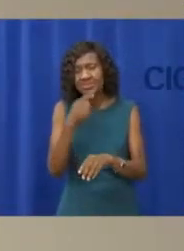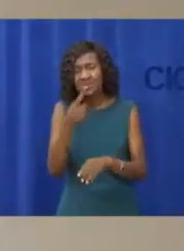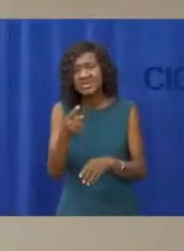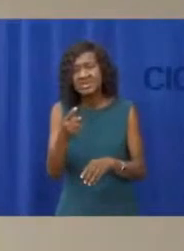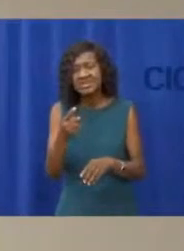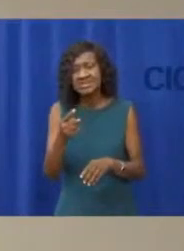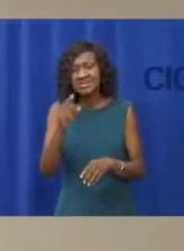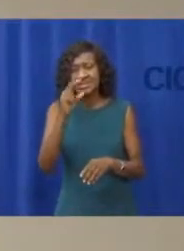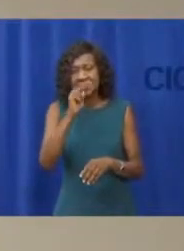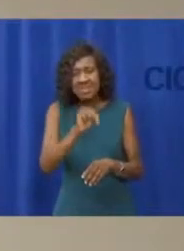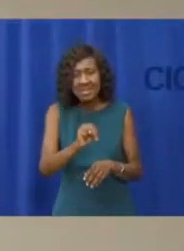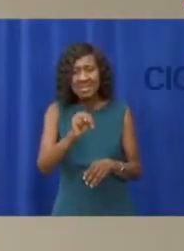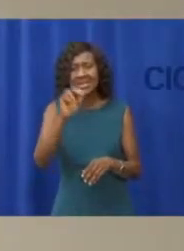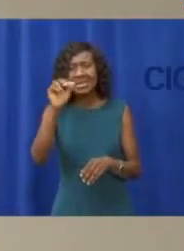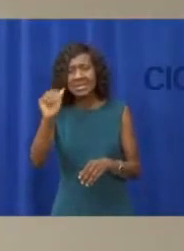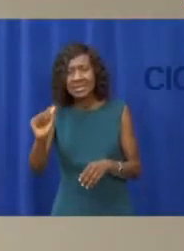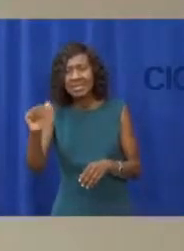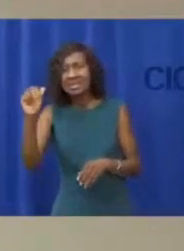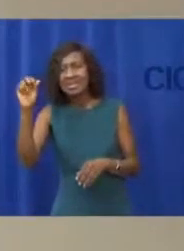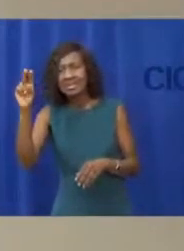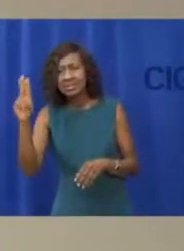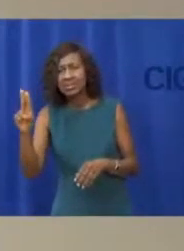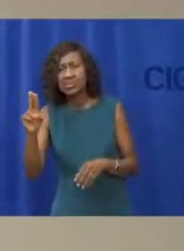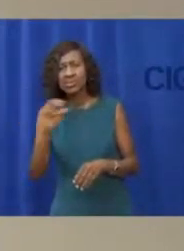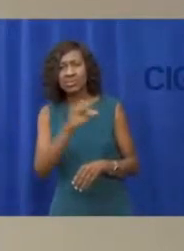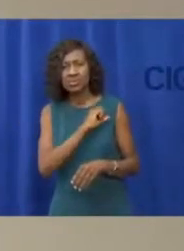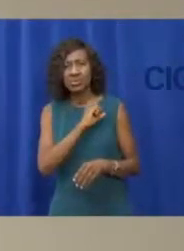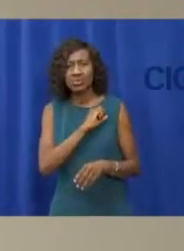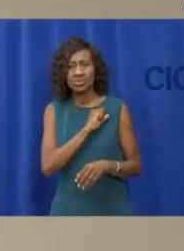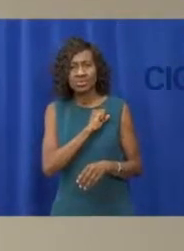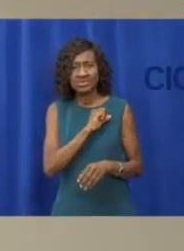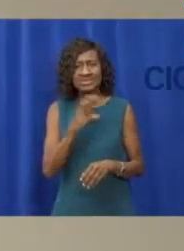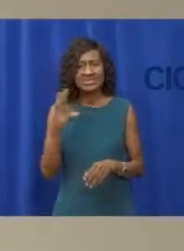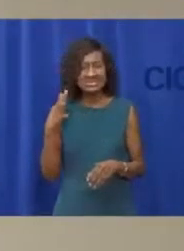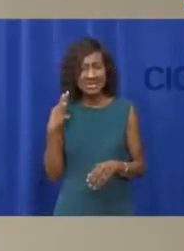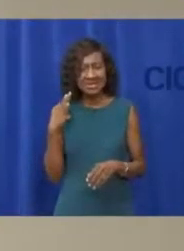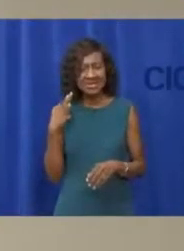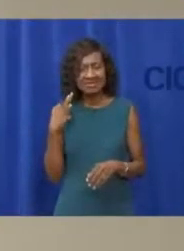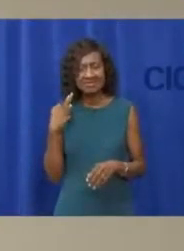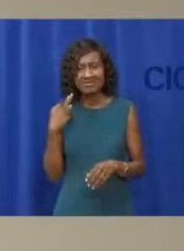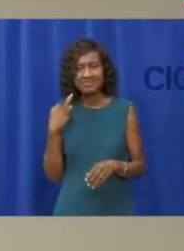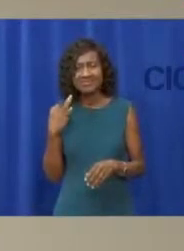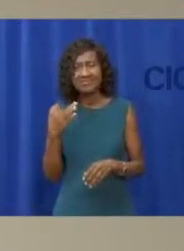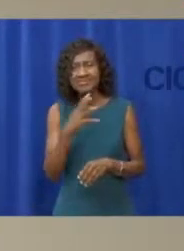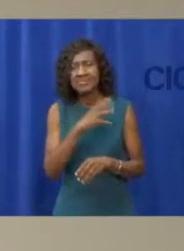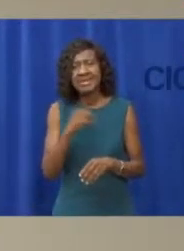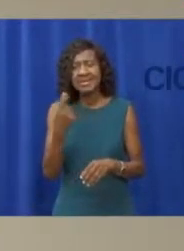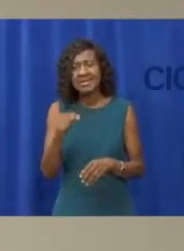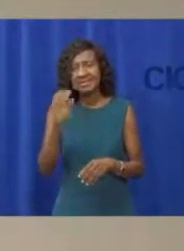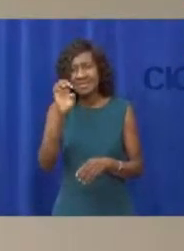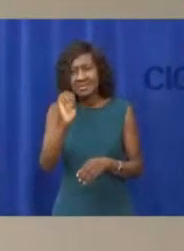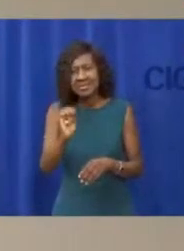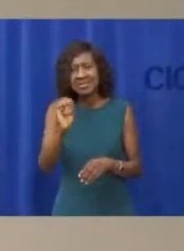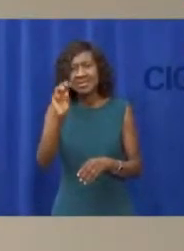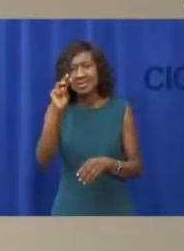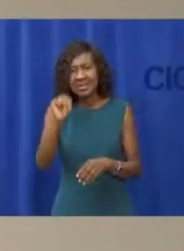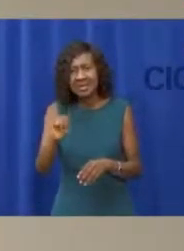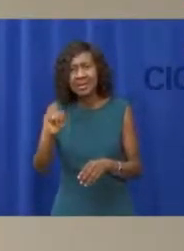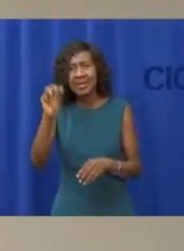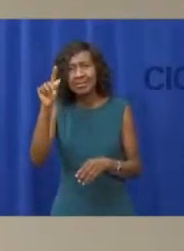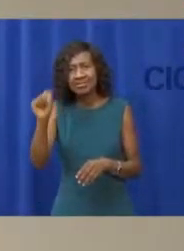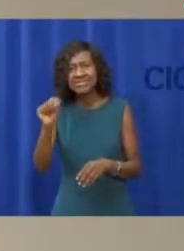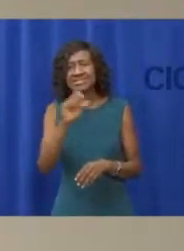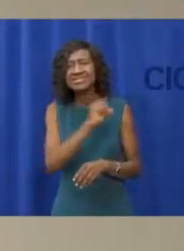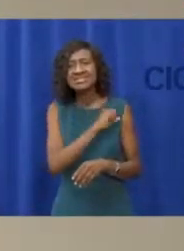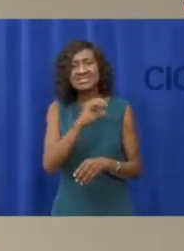these times and ought to be recognized. Also want to shout out the hardworking EMT staff. You're doing a